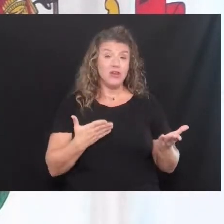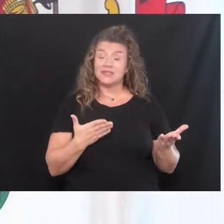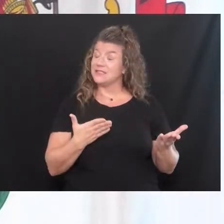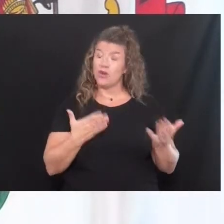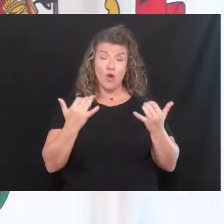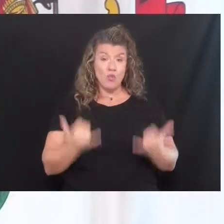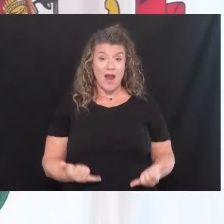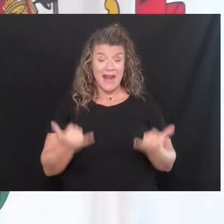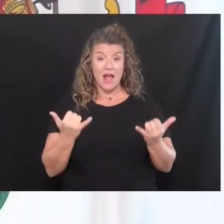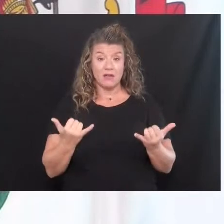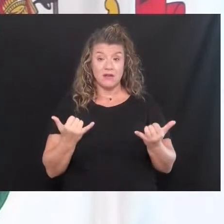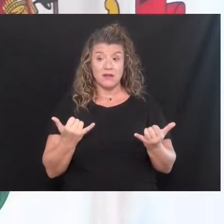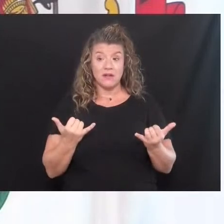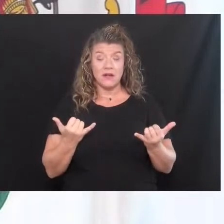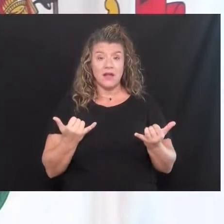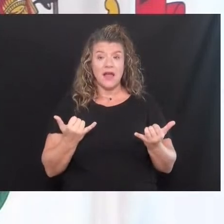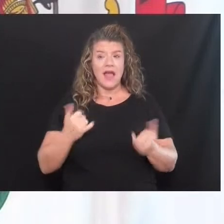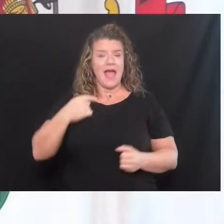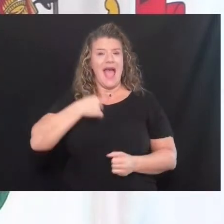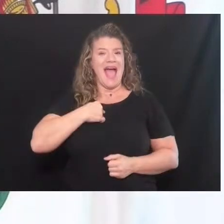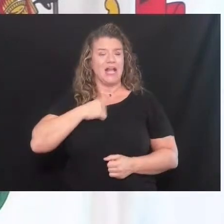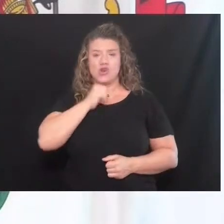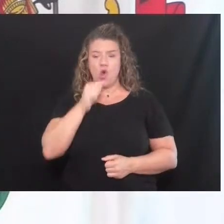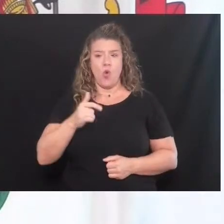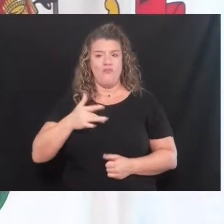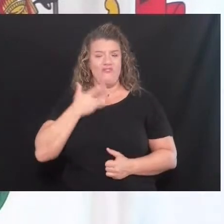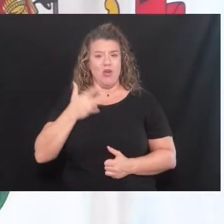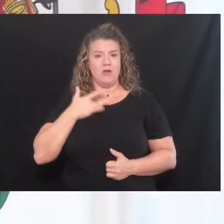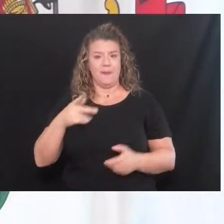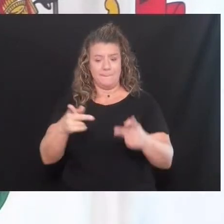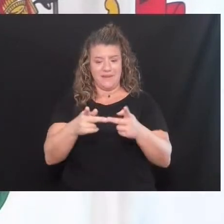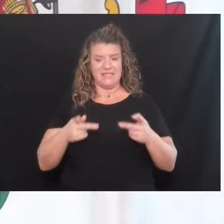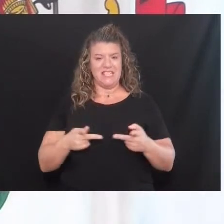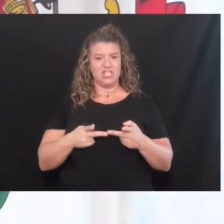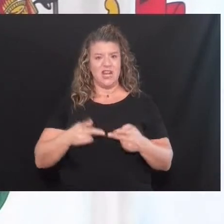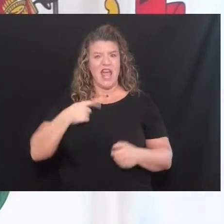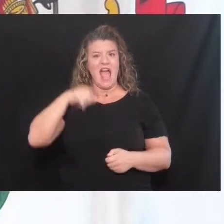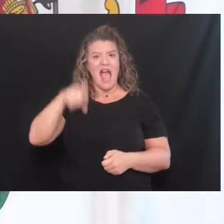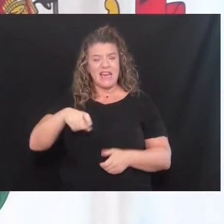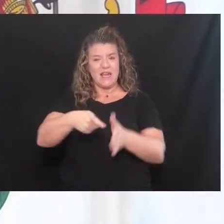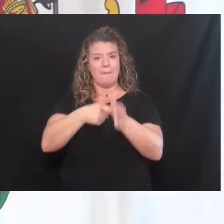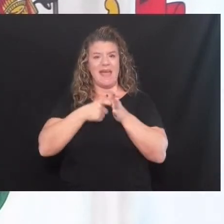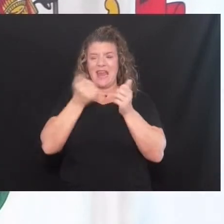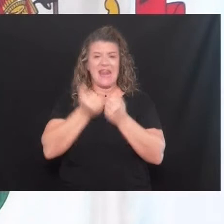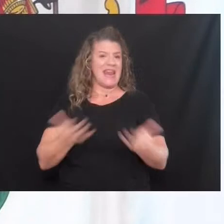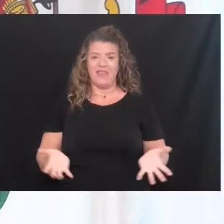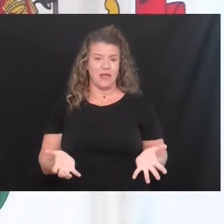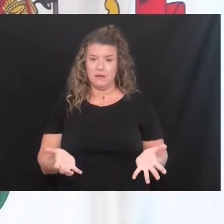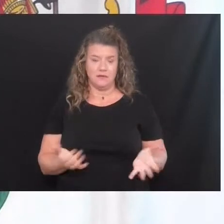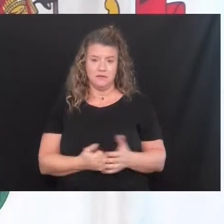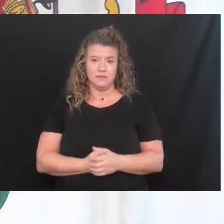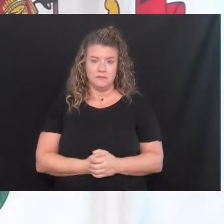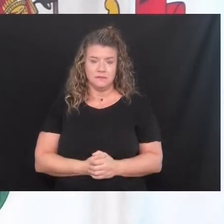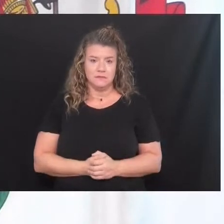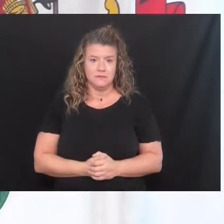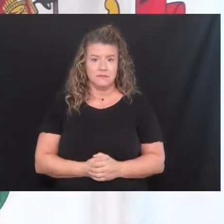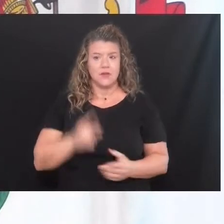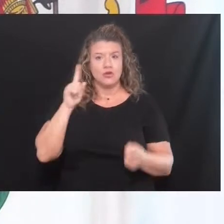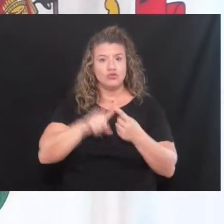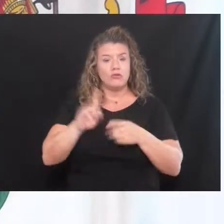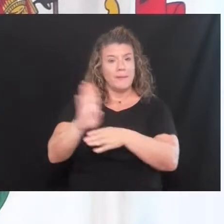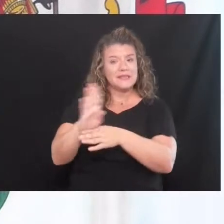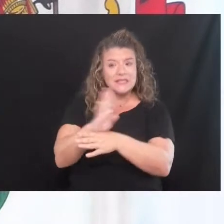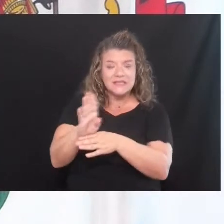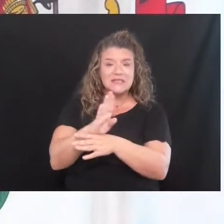this moment, I am not in a position that I feel like we need to mandate anything as far as toward our